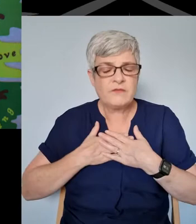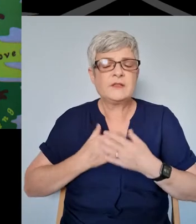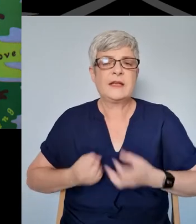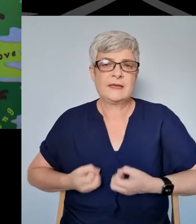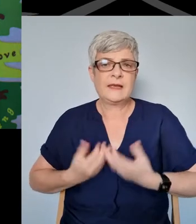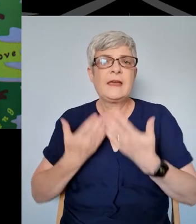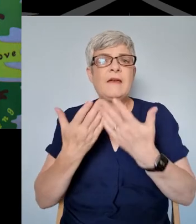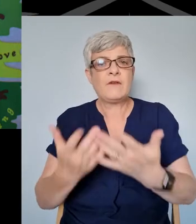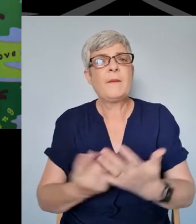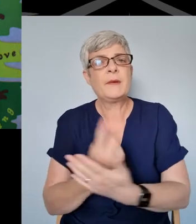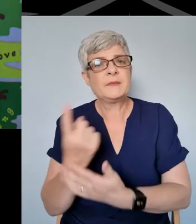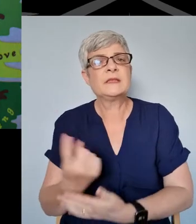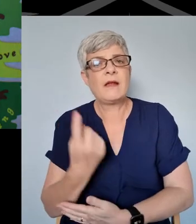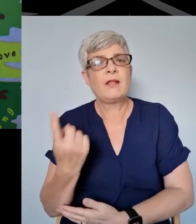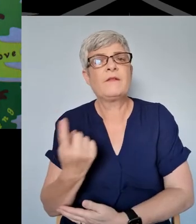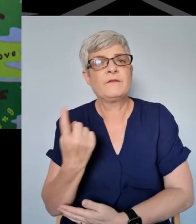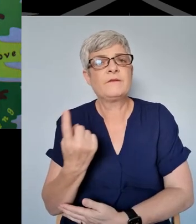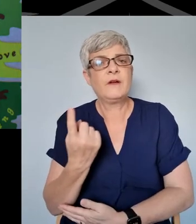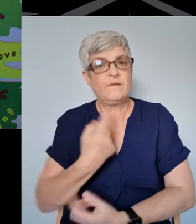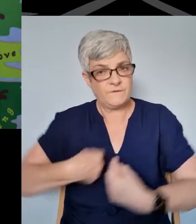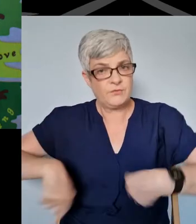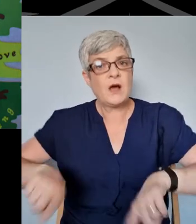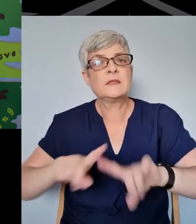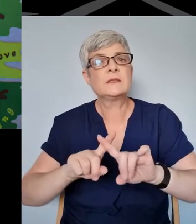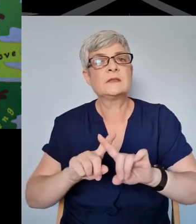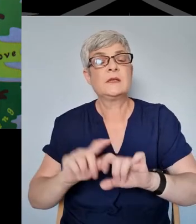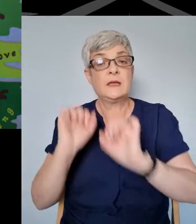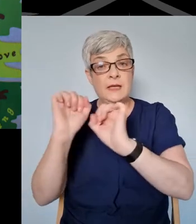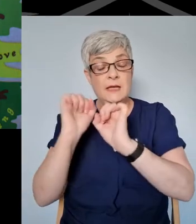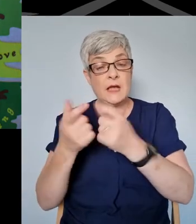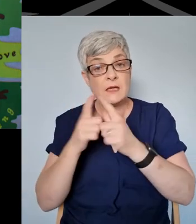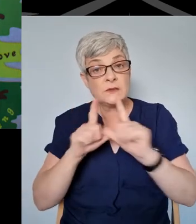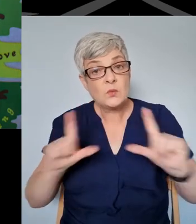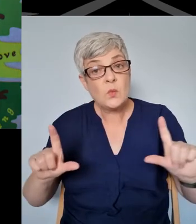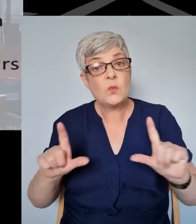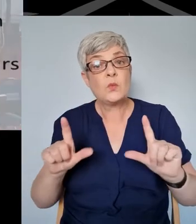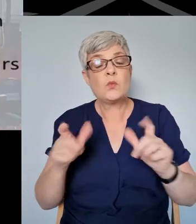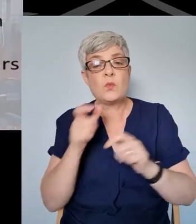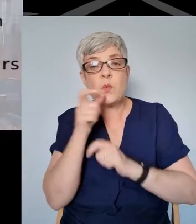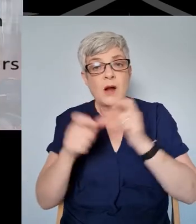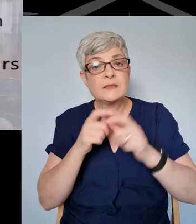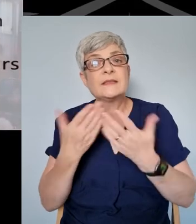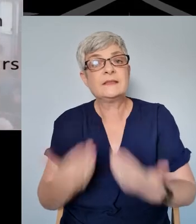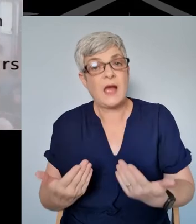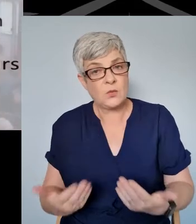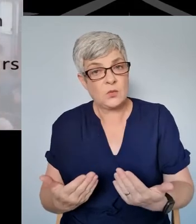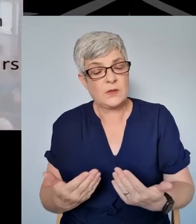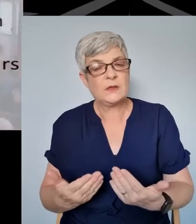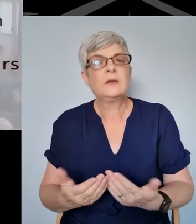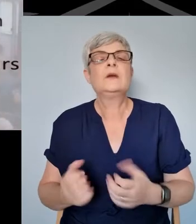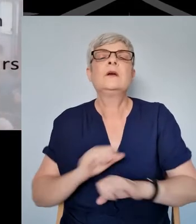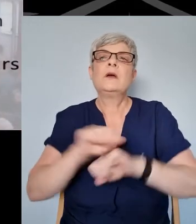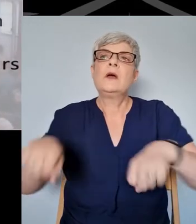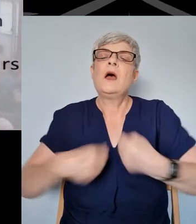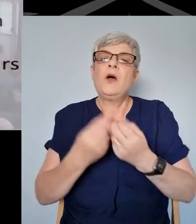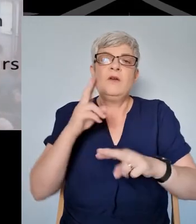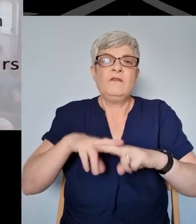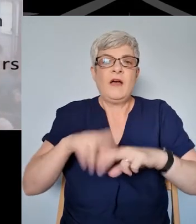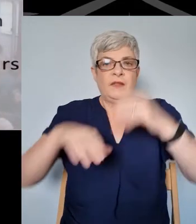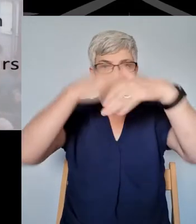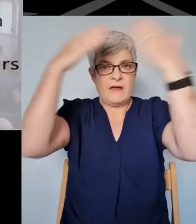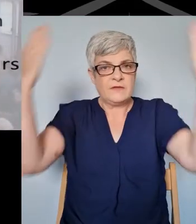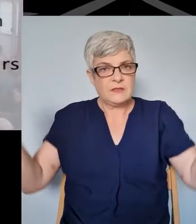himself for us. And in his words, we gather up our prayers. Our Father in heaven,